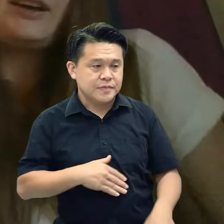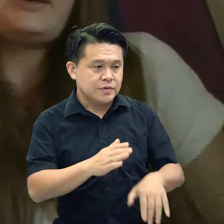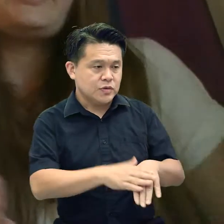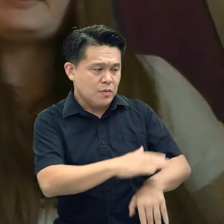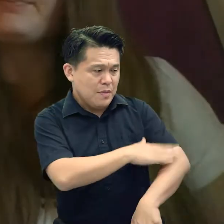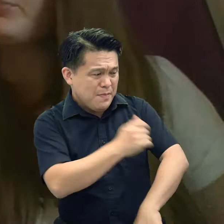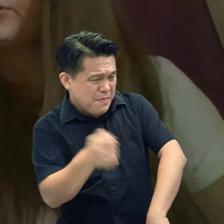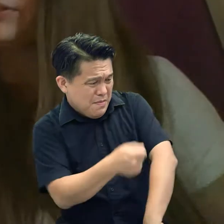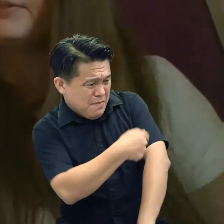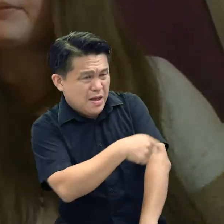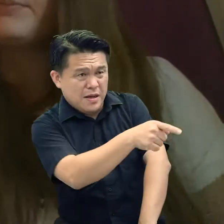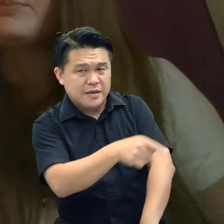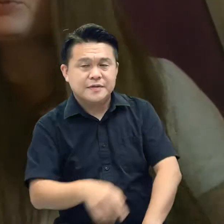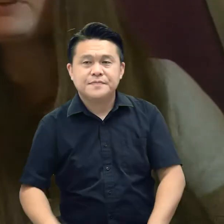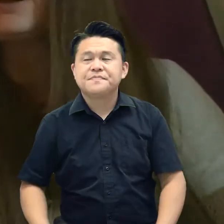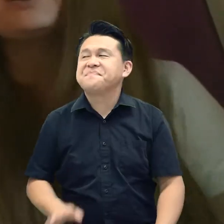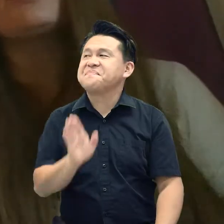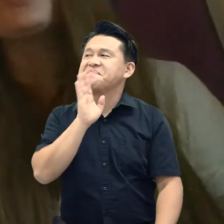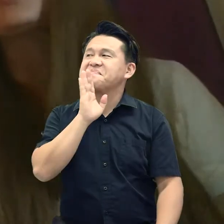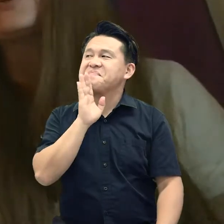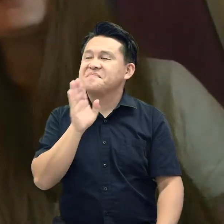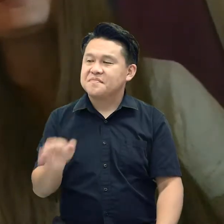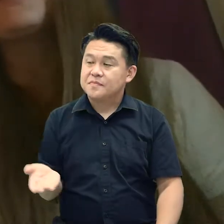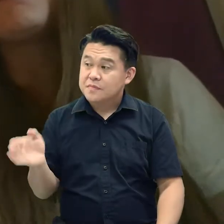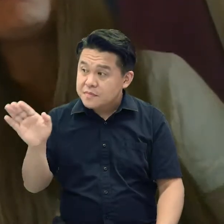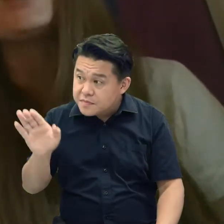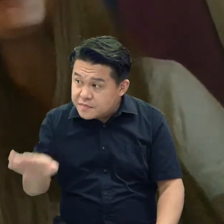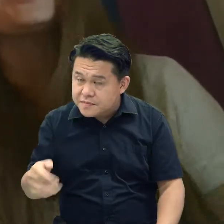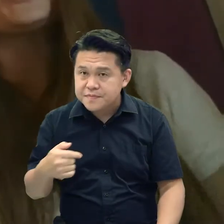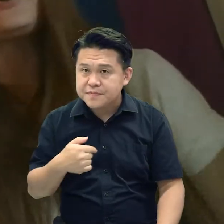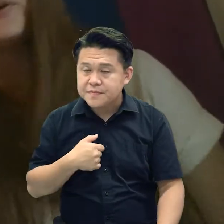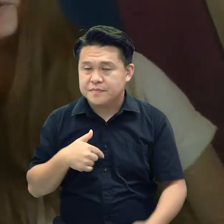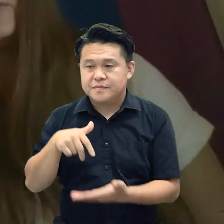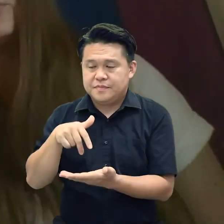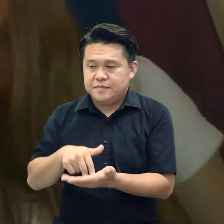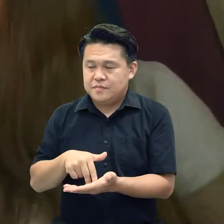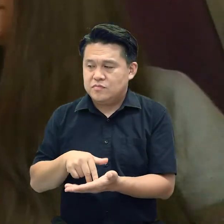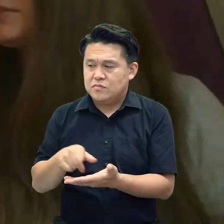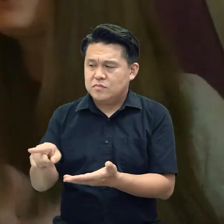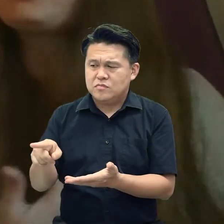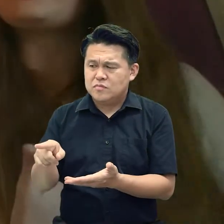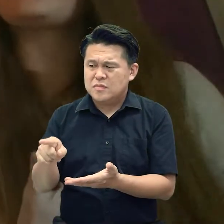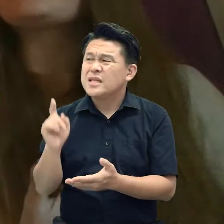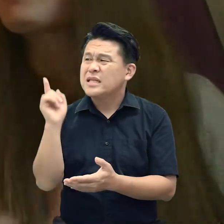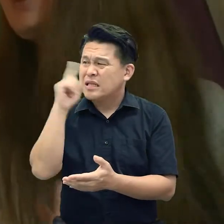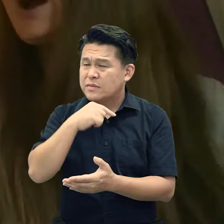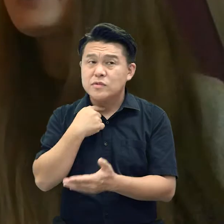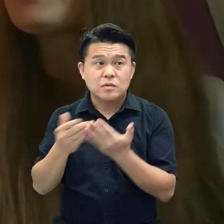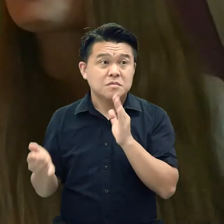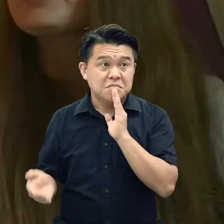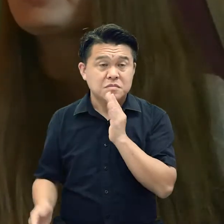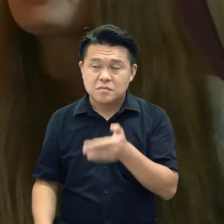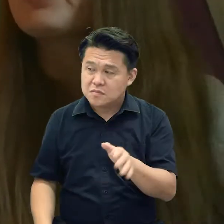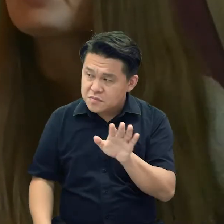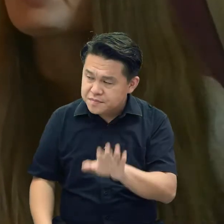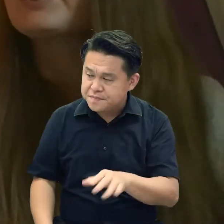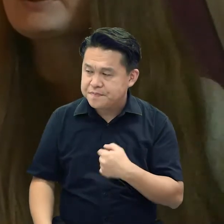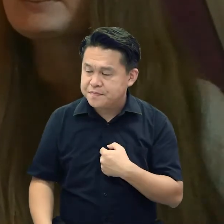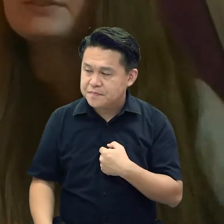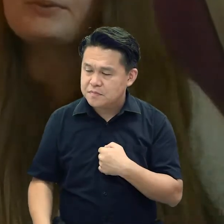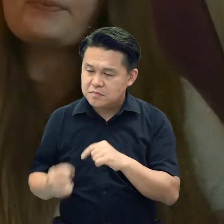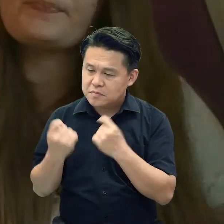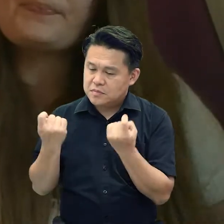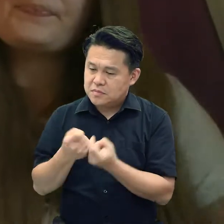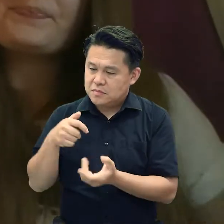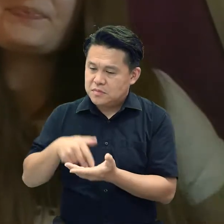Yeah, but to me, and of course it's not good, but that's the only thing I have experienced